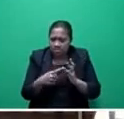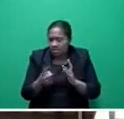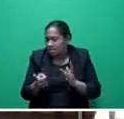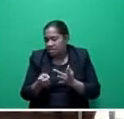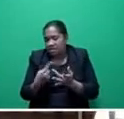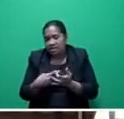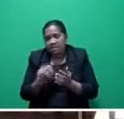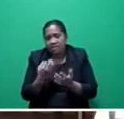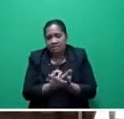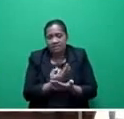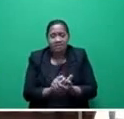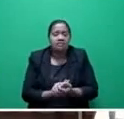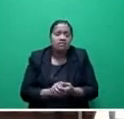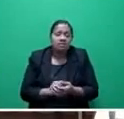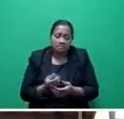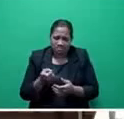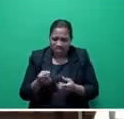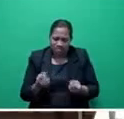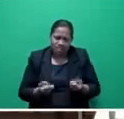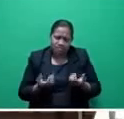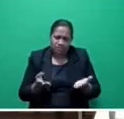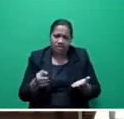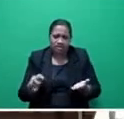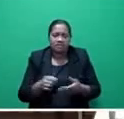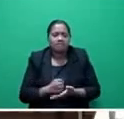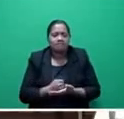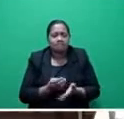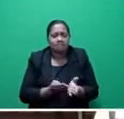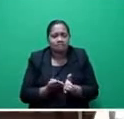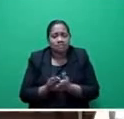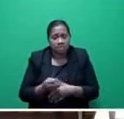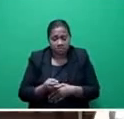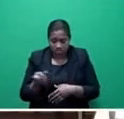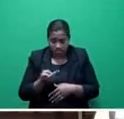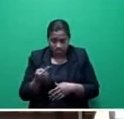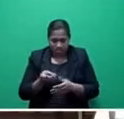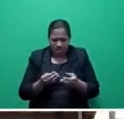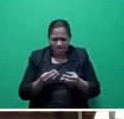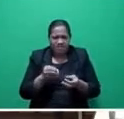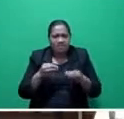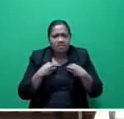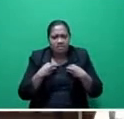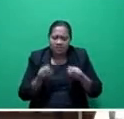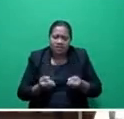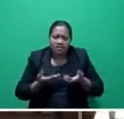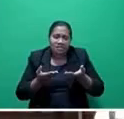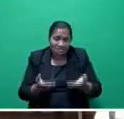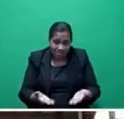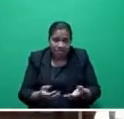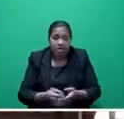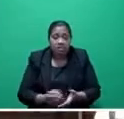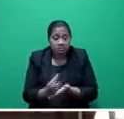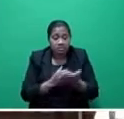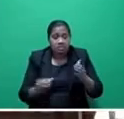also, Mr. Speaker, sir, has been providing debt relief. While both categories of institutions are in the business of lending, the main difference is that the commercial banks